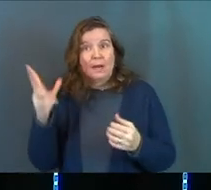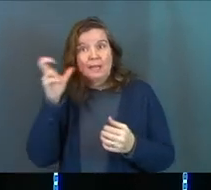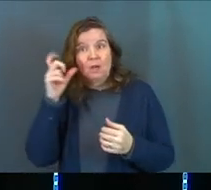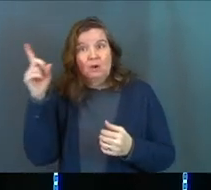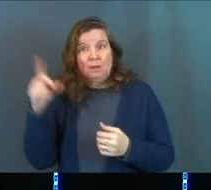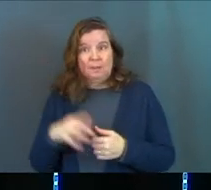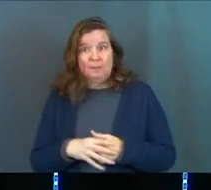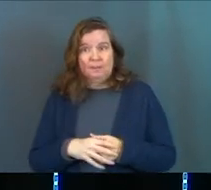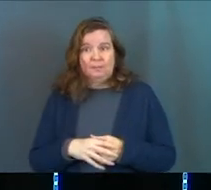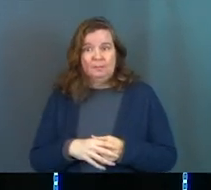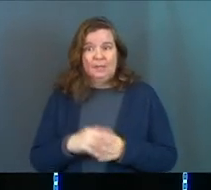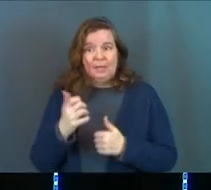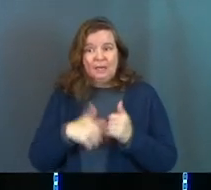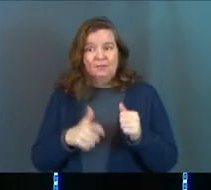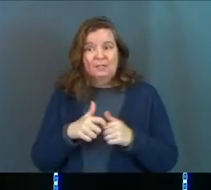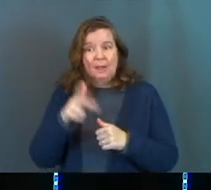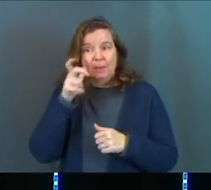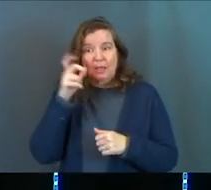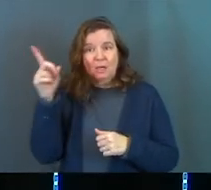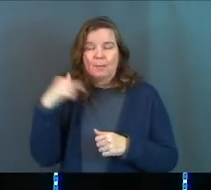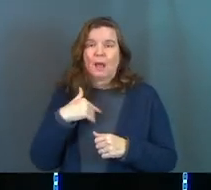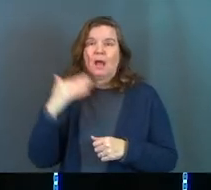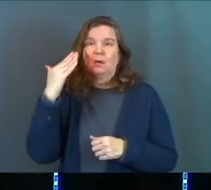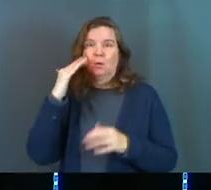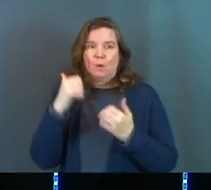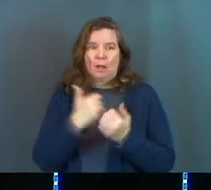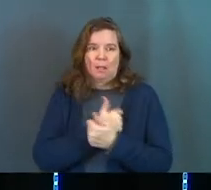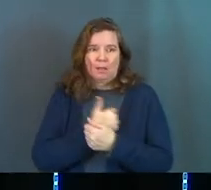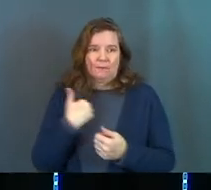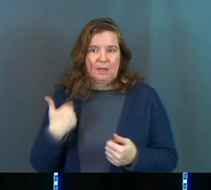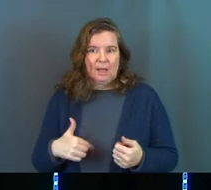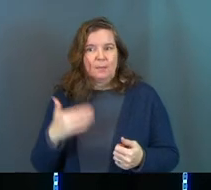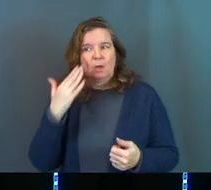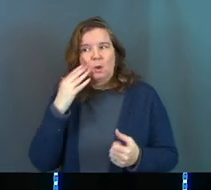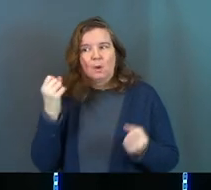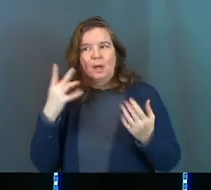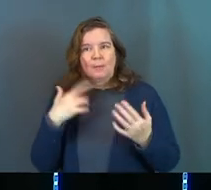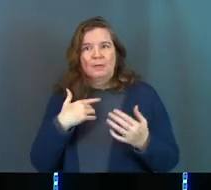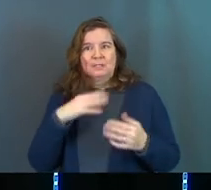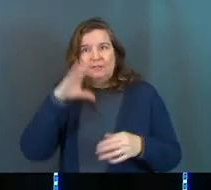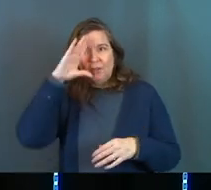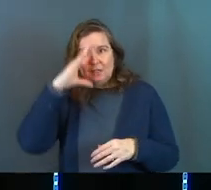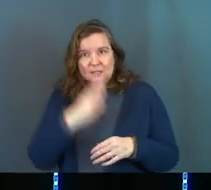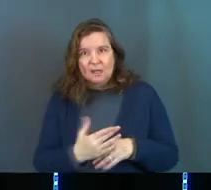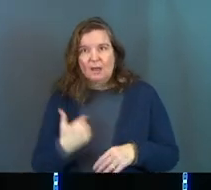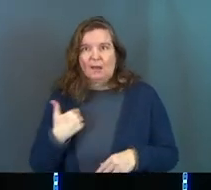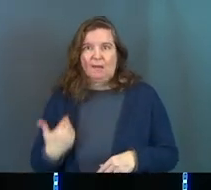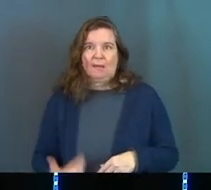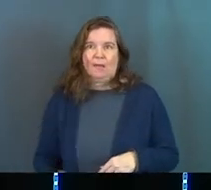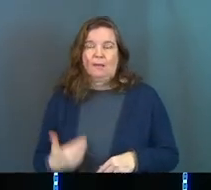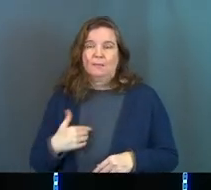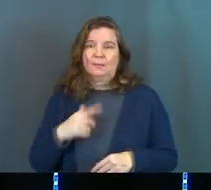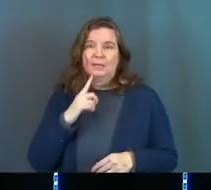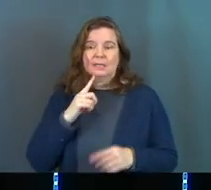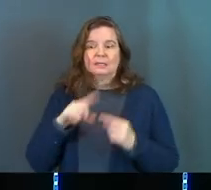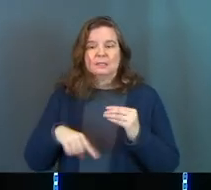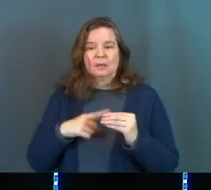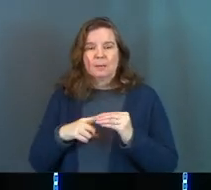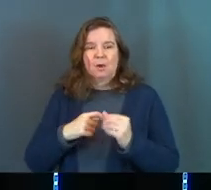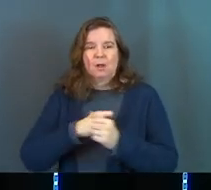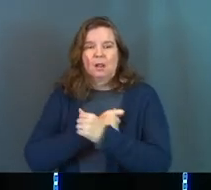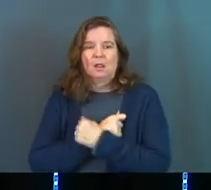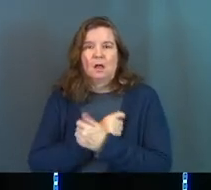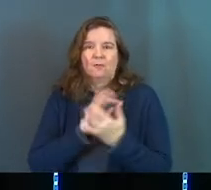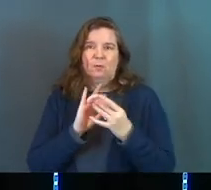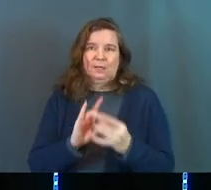hear Him. And every time I hear Him, I know how loved I am. I know how much of a son I am. It's about a